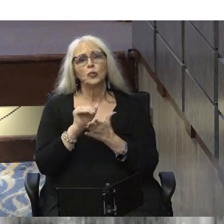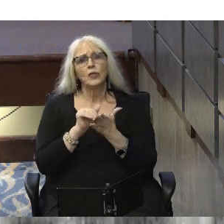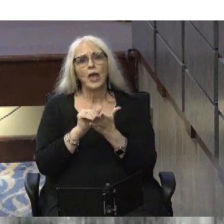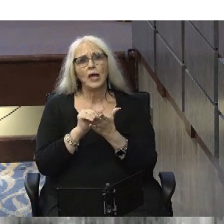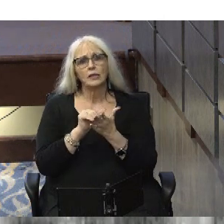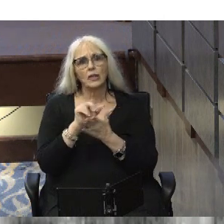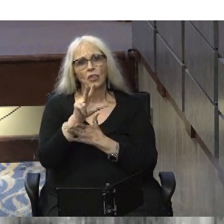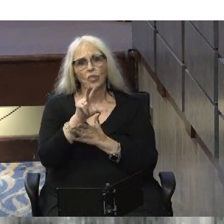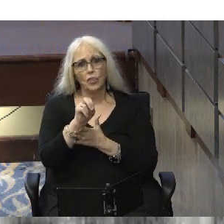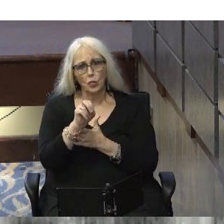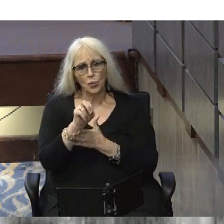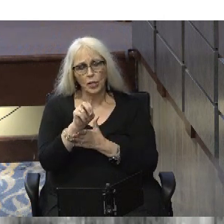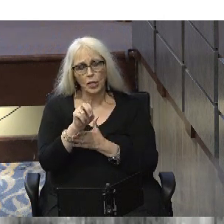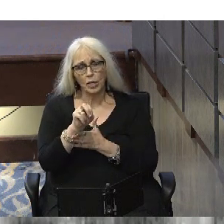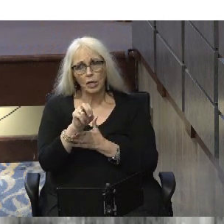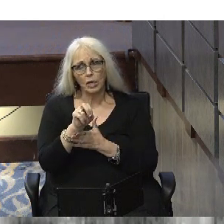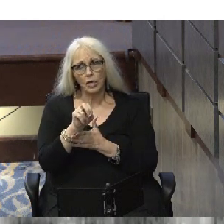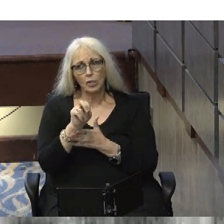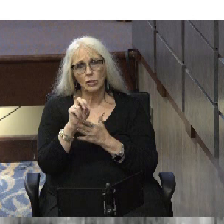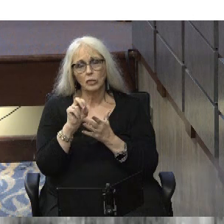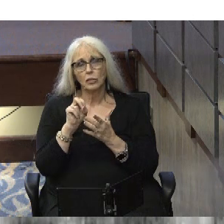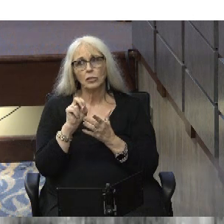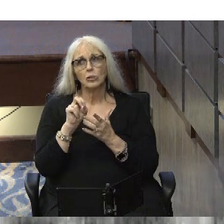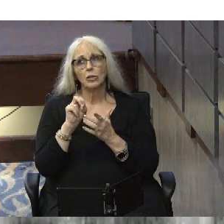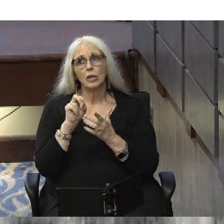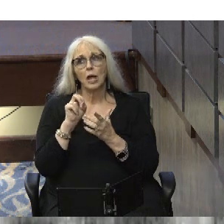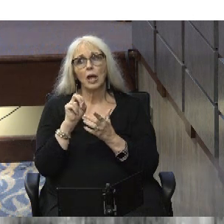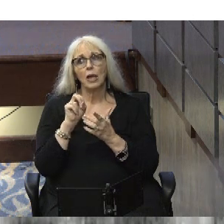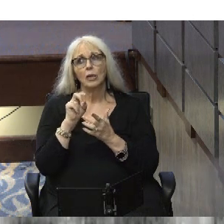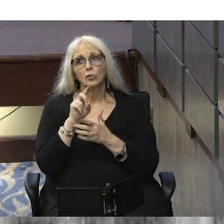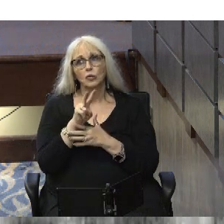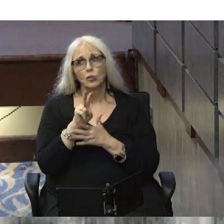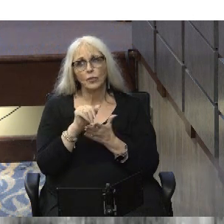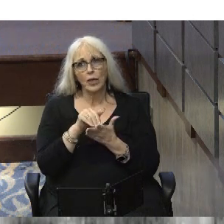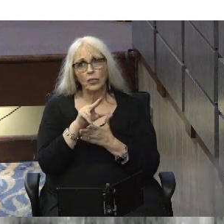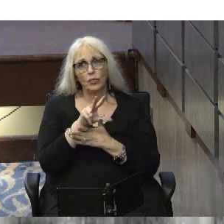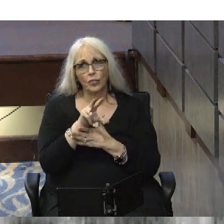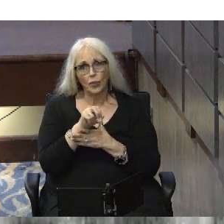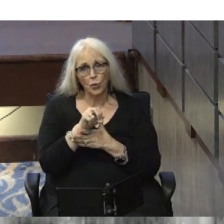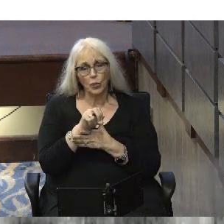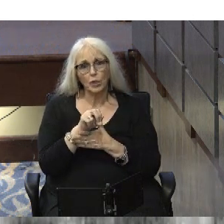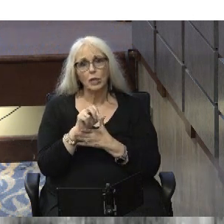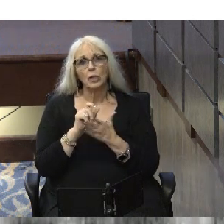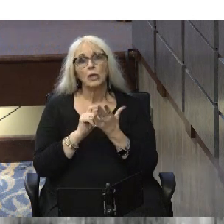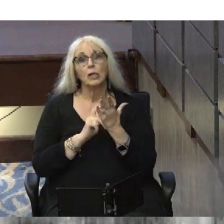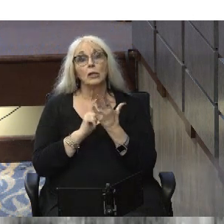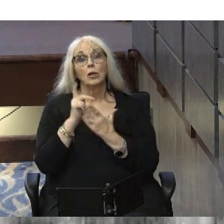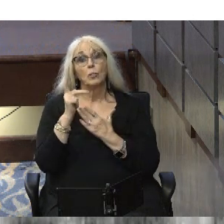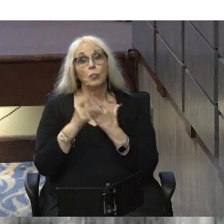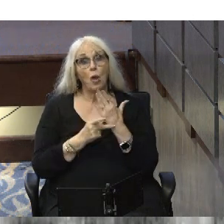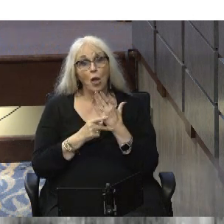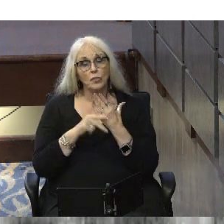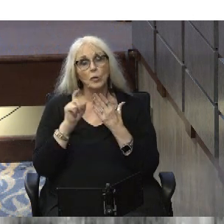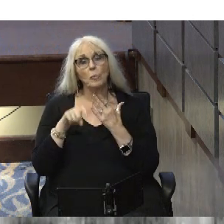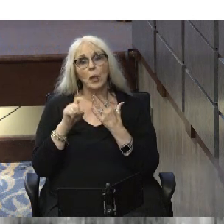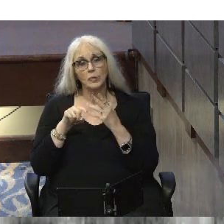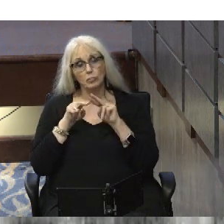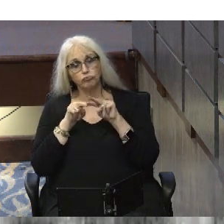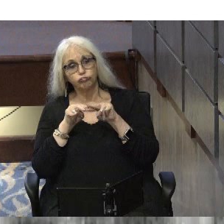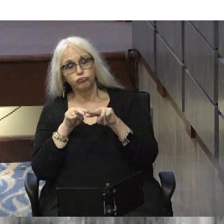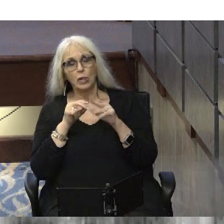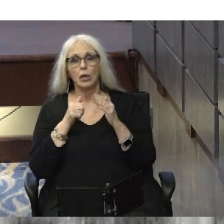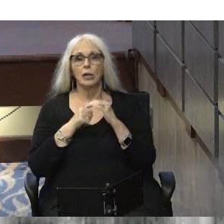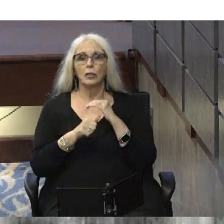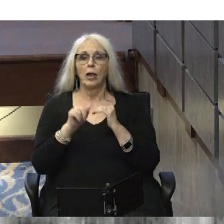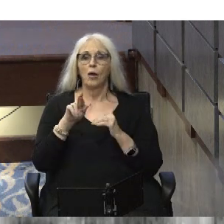2030, September 30th, 2030. And these projects have to be monitored under the ARP